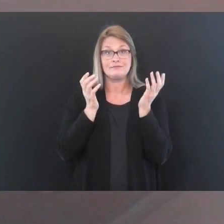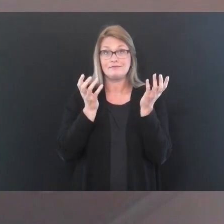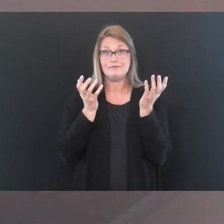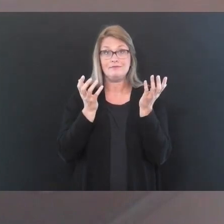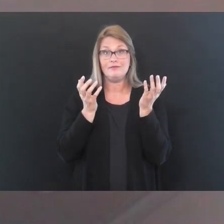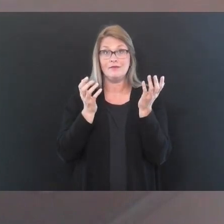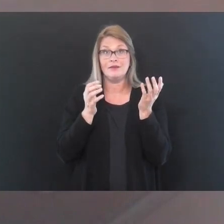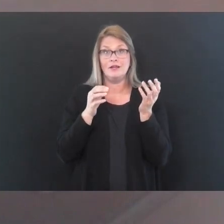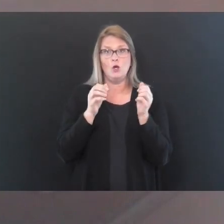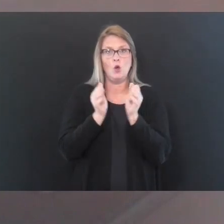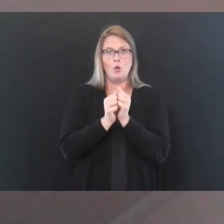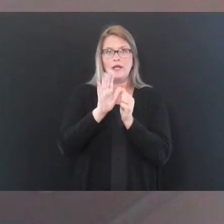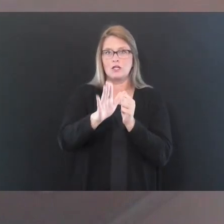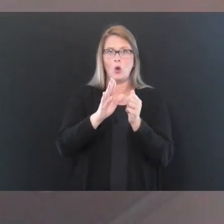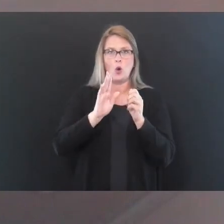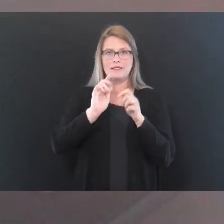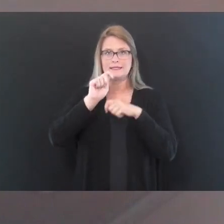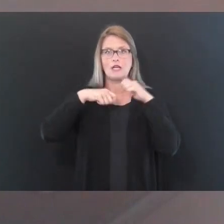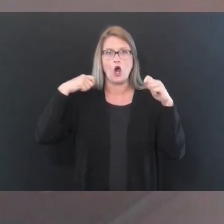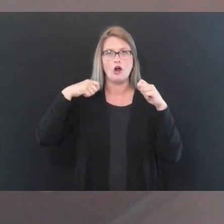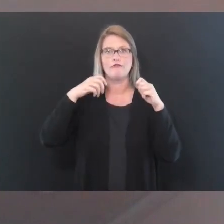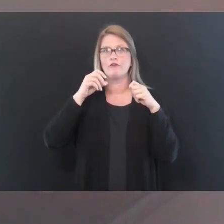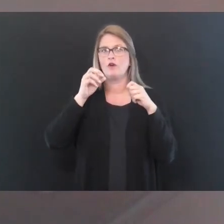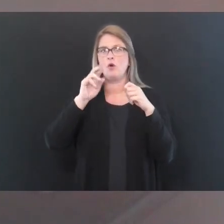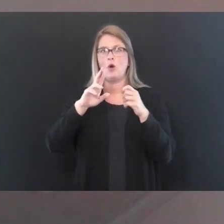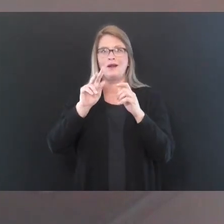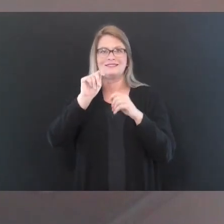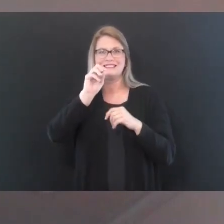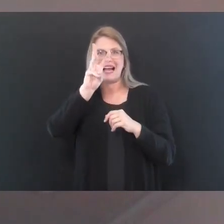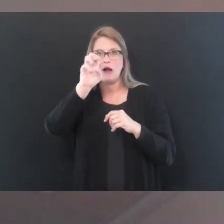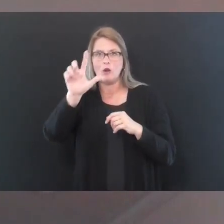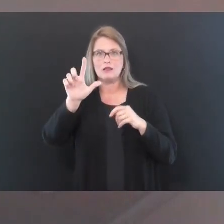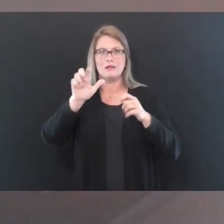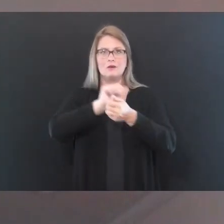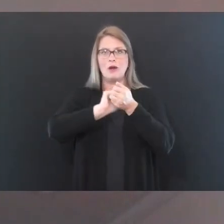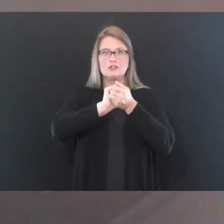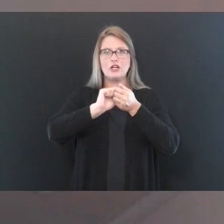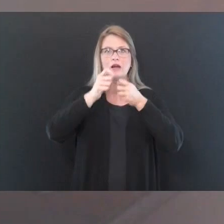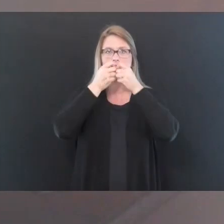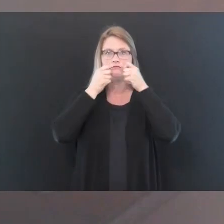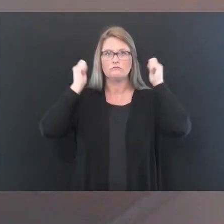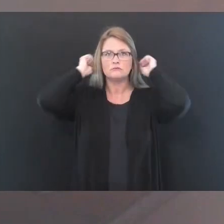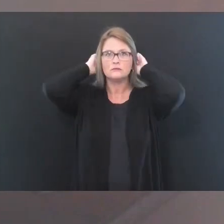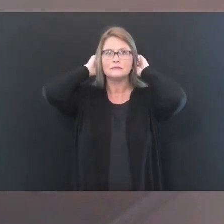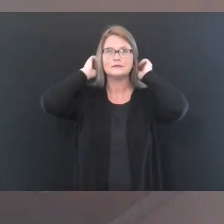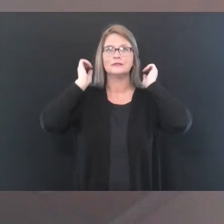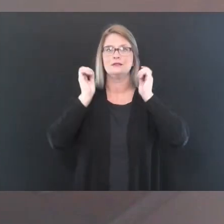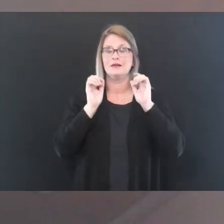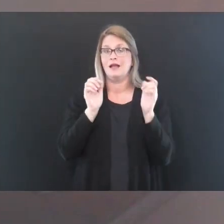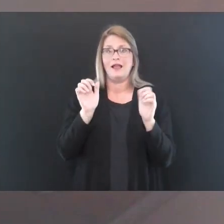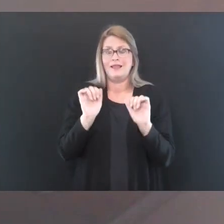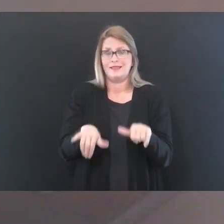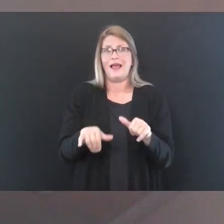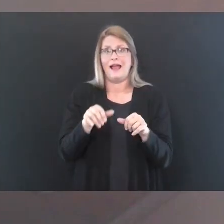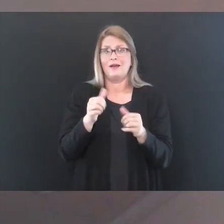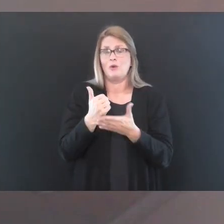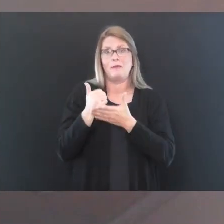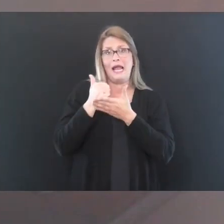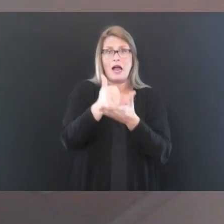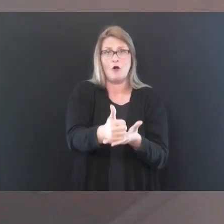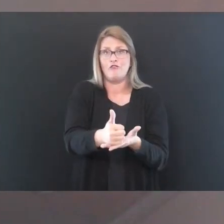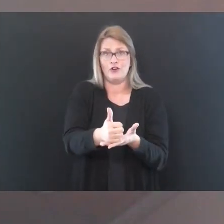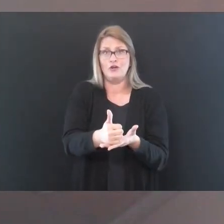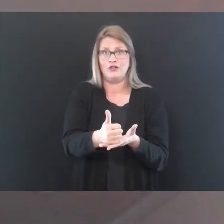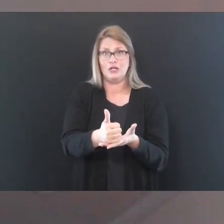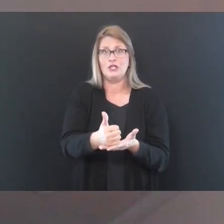DIY with a bandana or with a dish towel or with a washcloth that's available online that